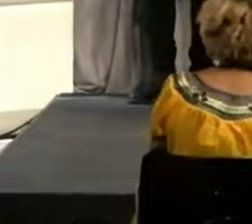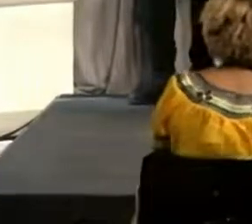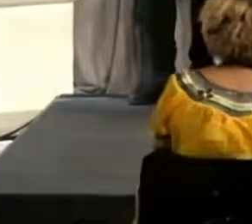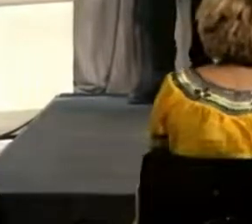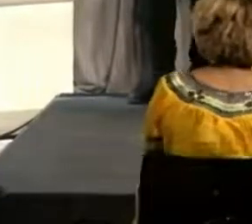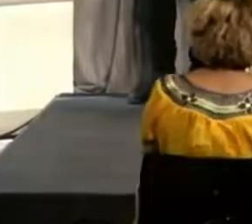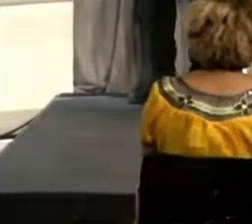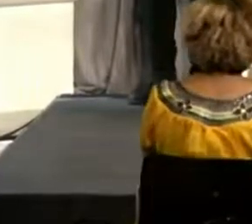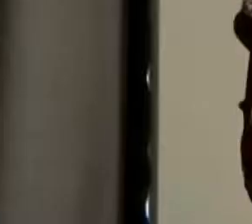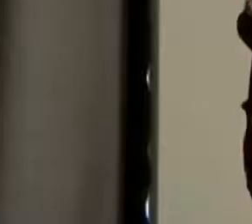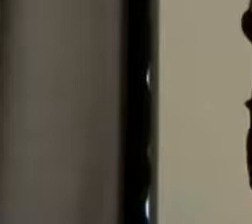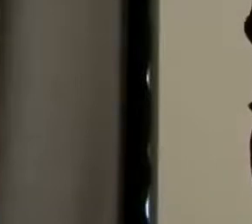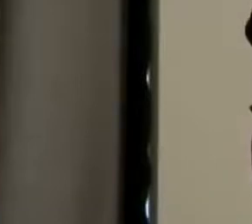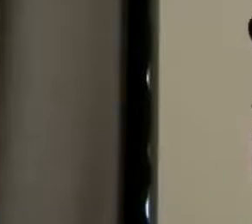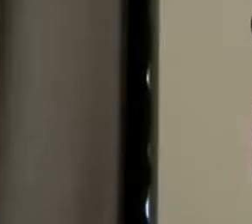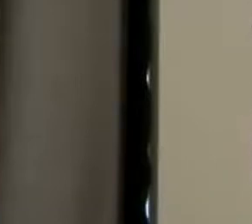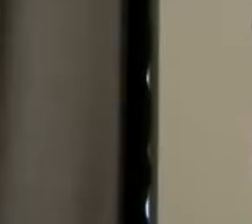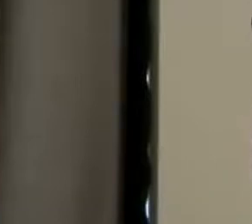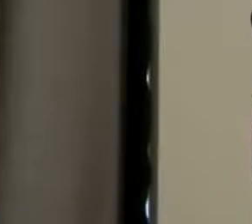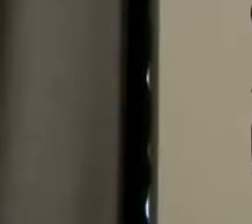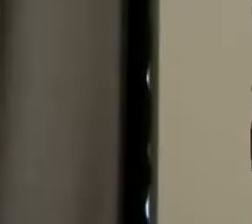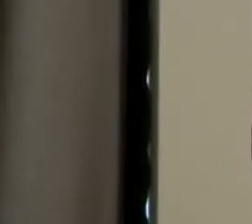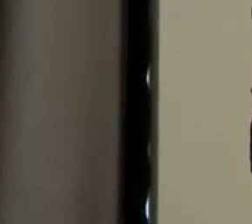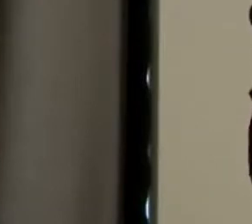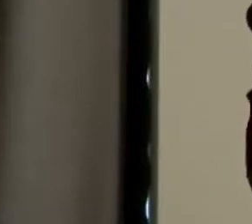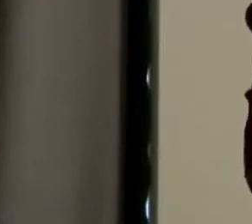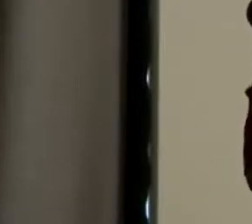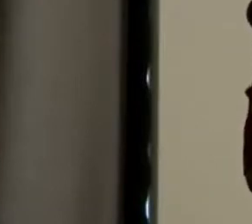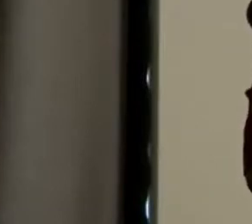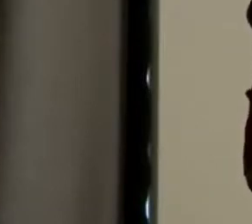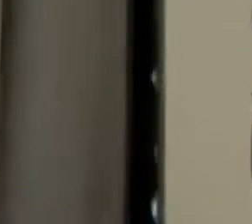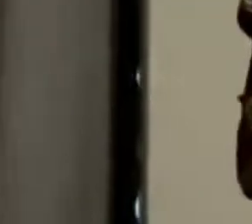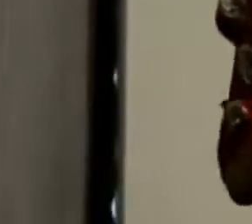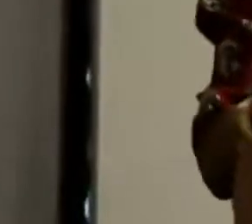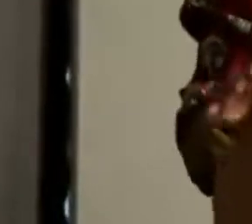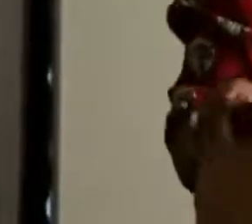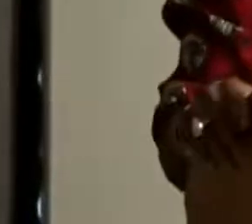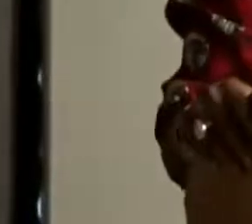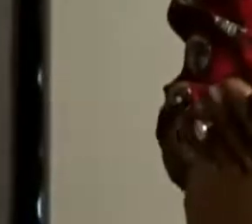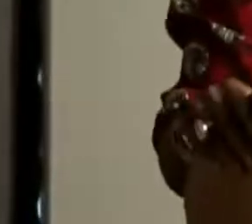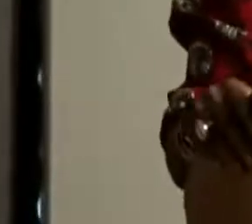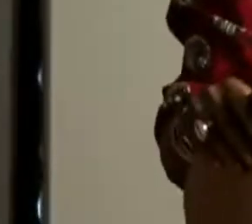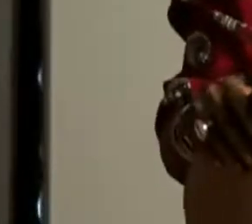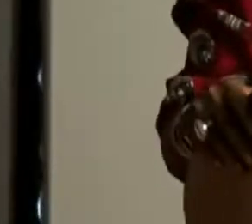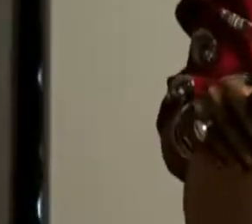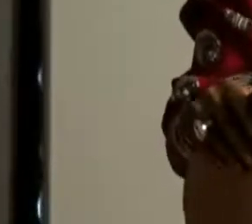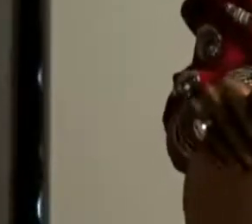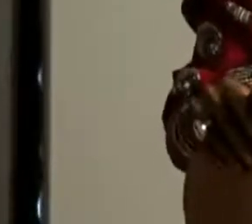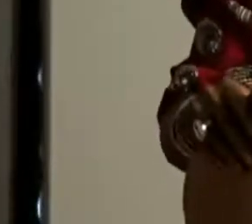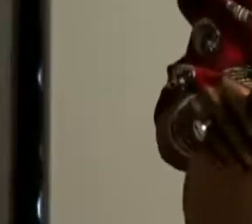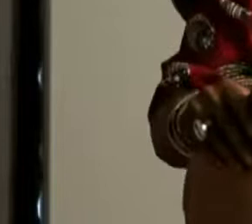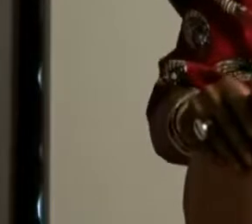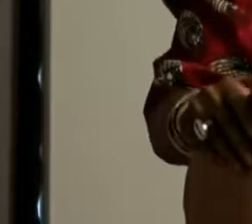still charge genocide, and I'm just so very honored that our